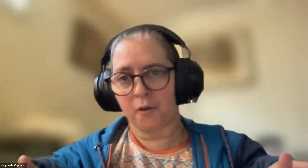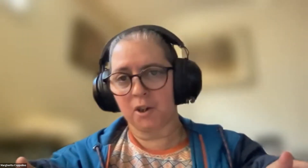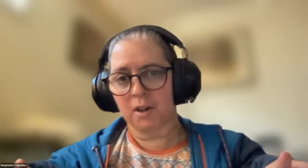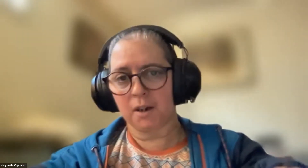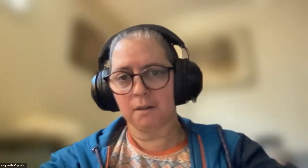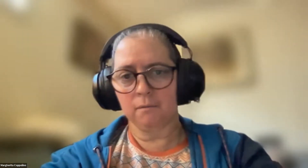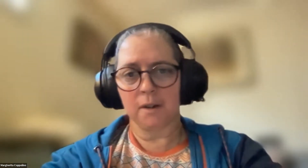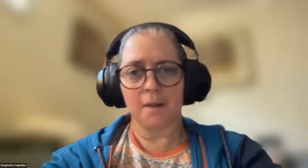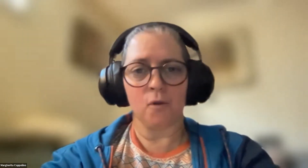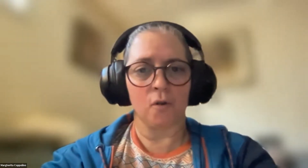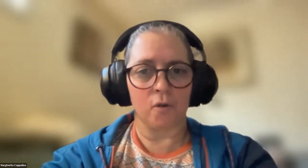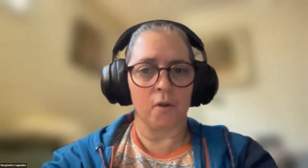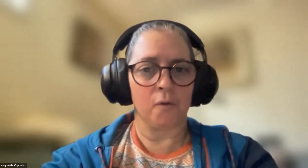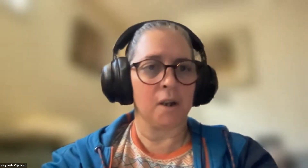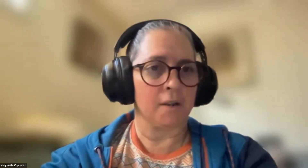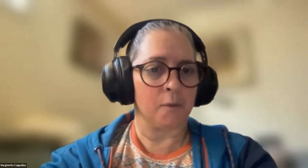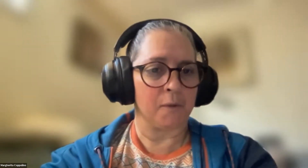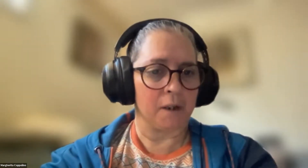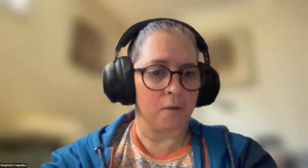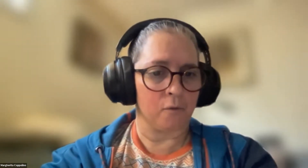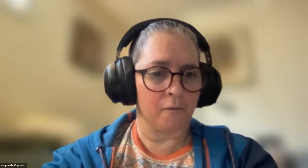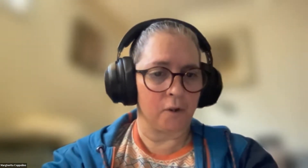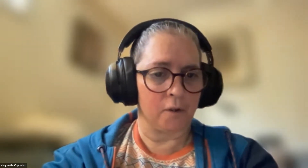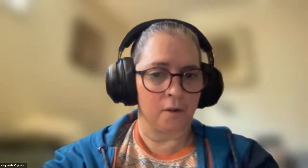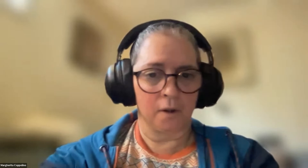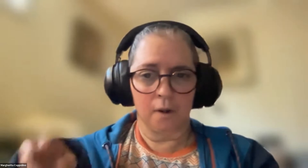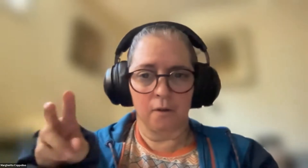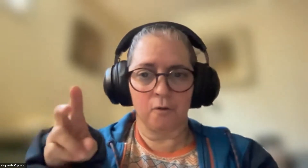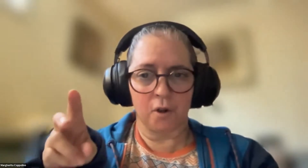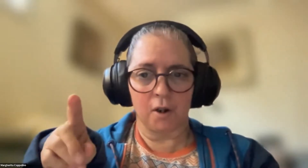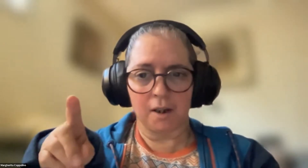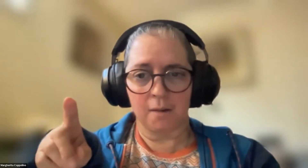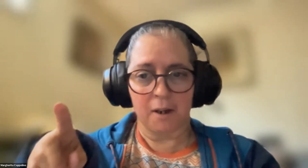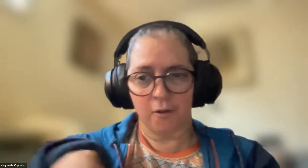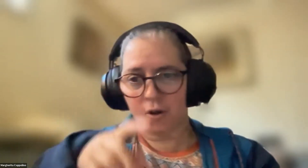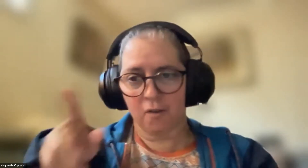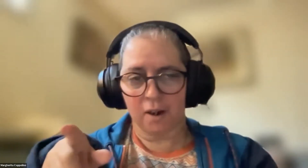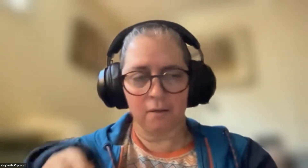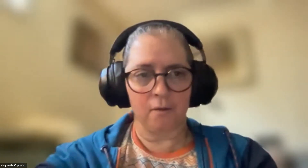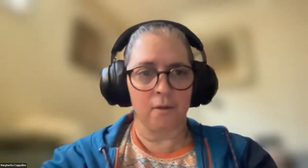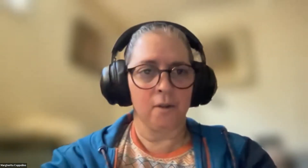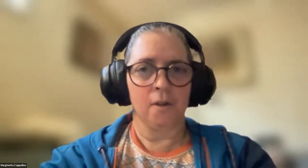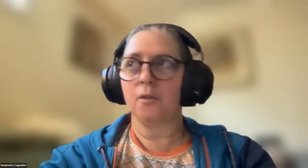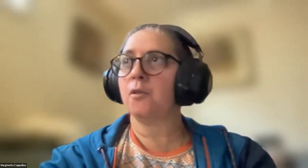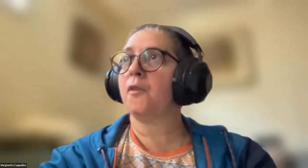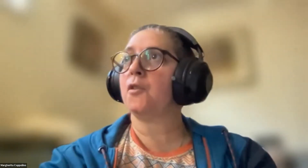want your photo taken. Cameras on if you'd like to be part of the group photo. This should only take about 30 seconds to do photos